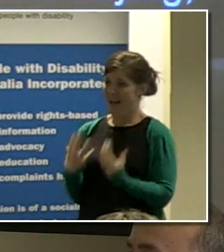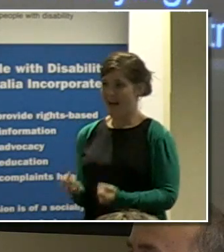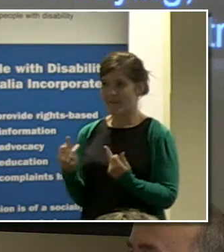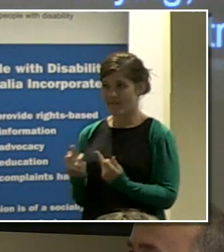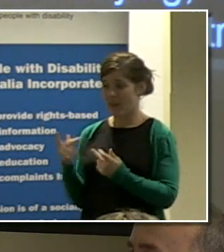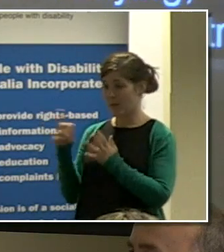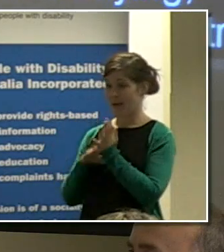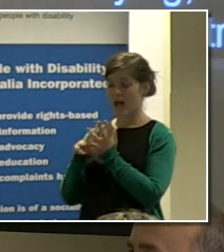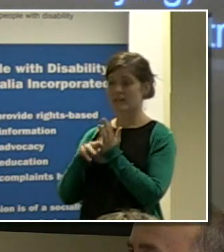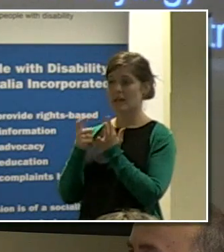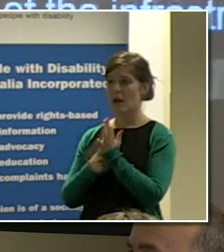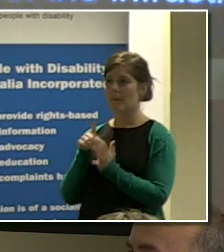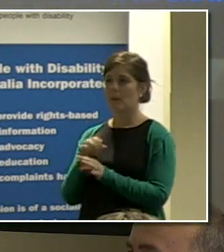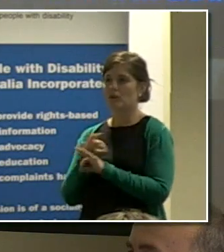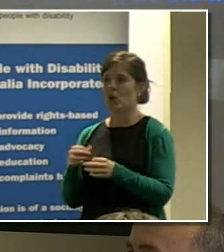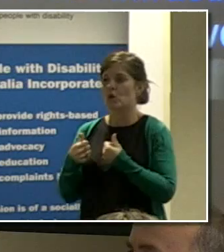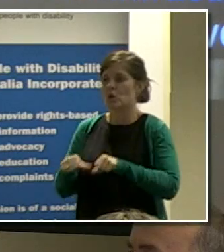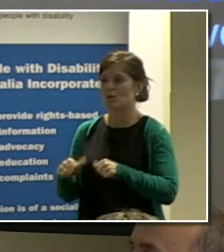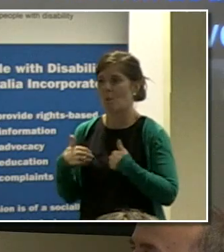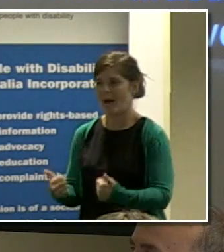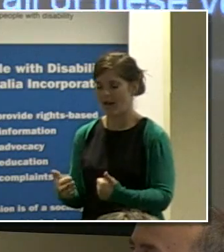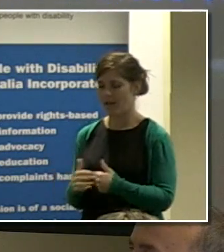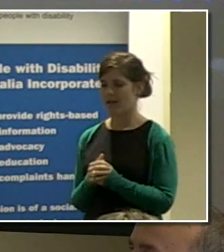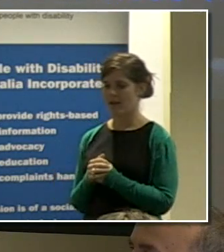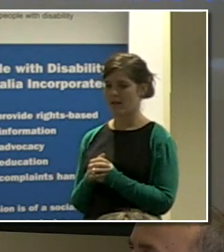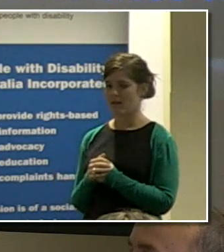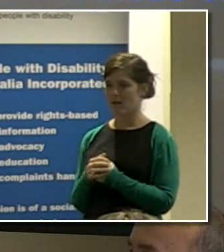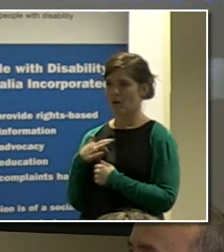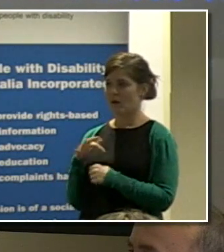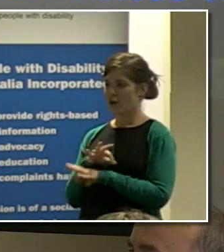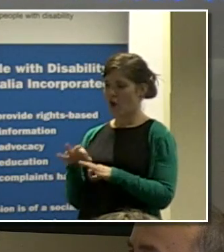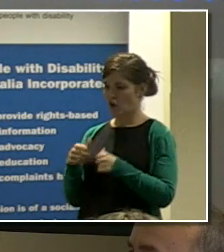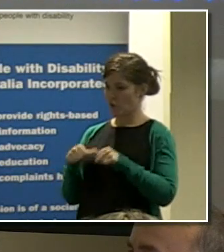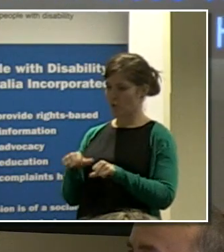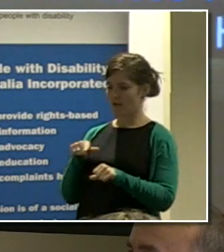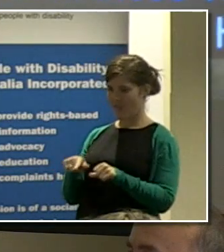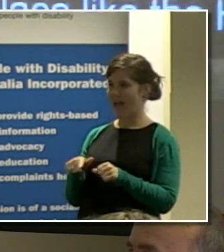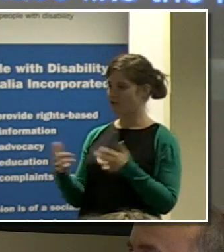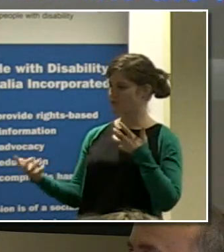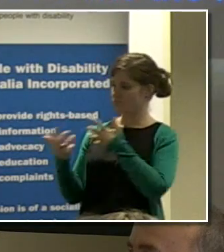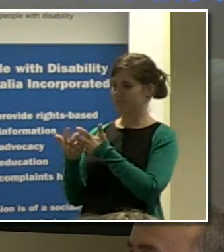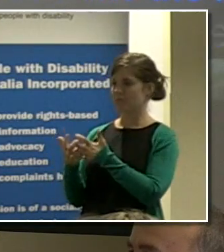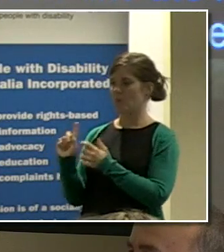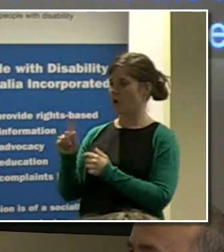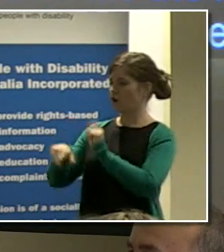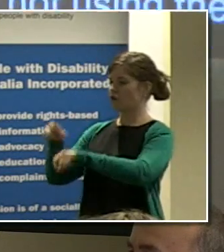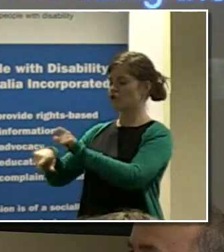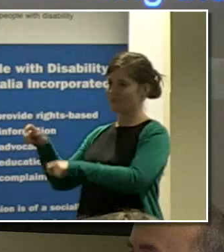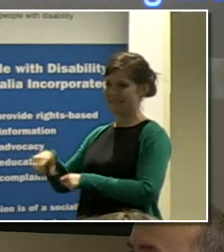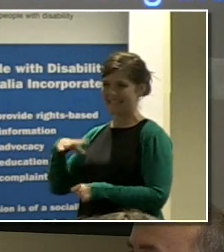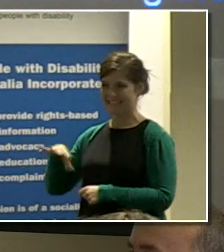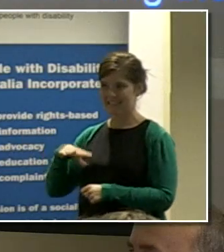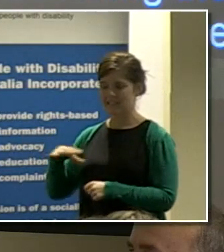Hunter. We're just not using them very efficiently, and we're not using them in a way that meets the needs of consumers. And